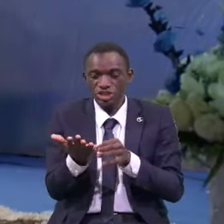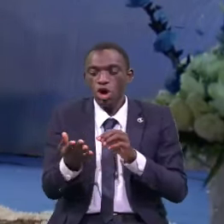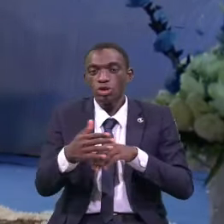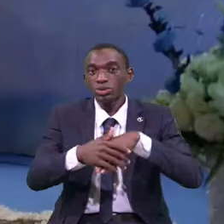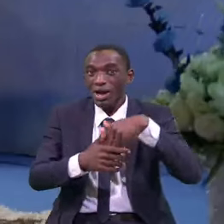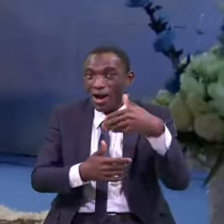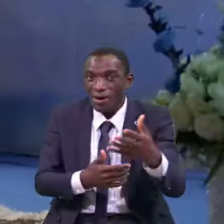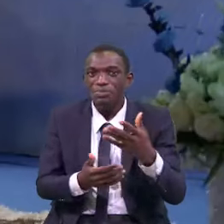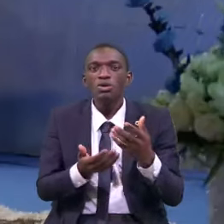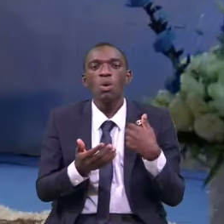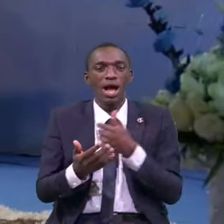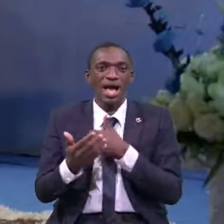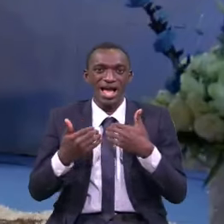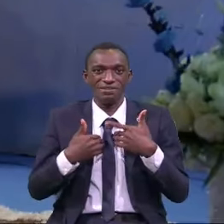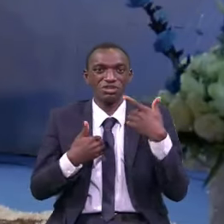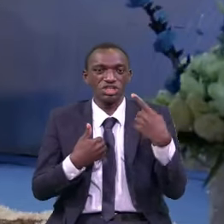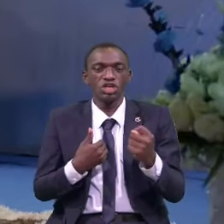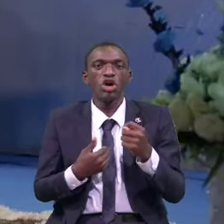leper.